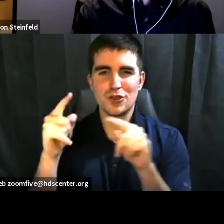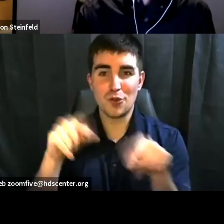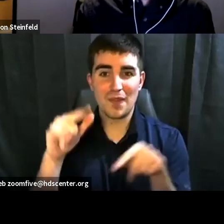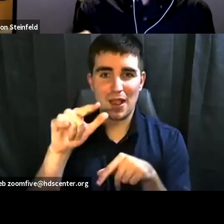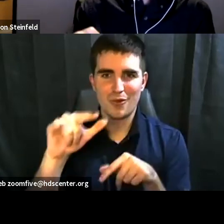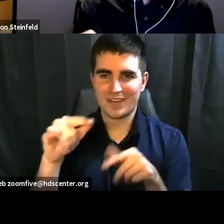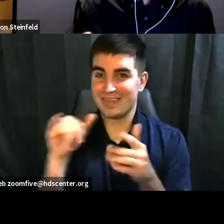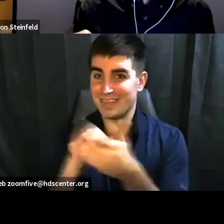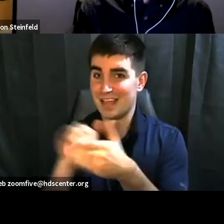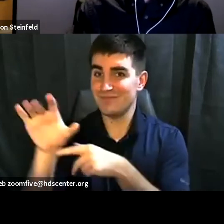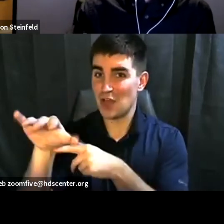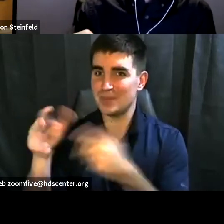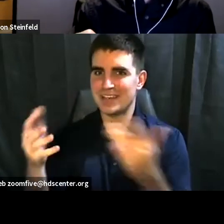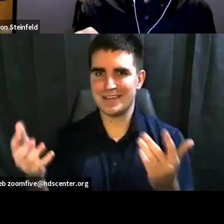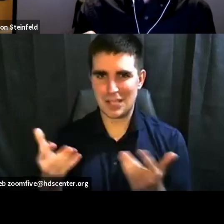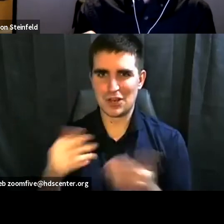Pittsburgh.